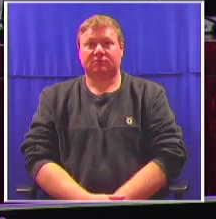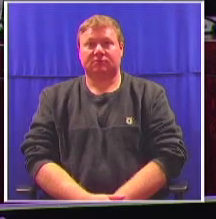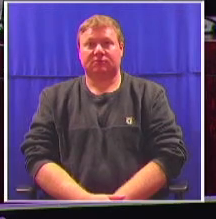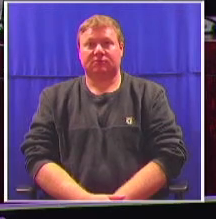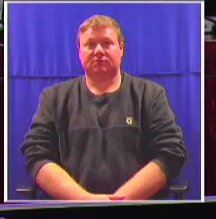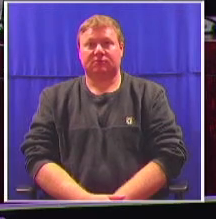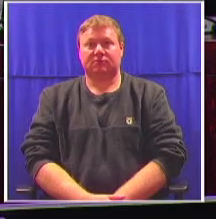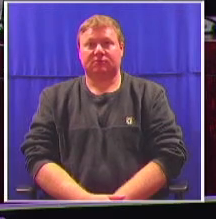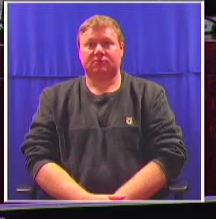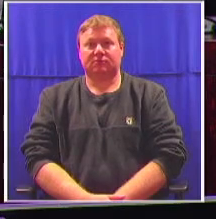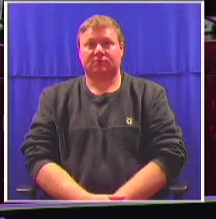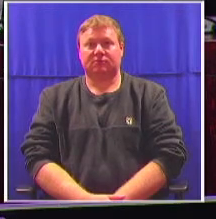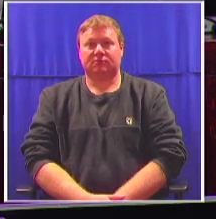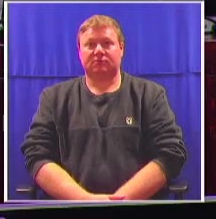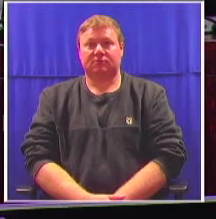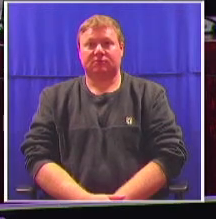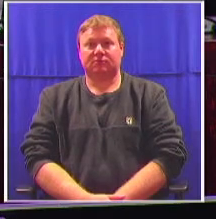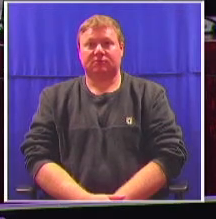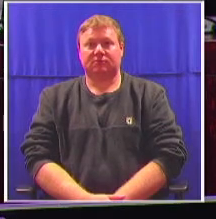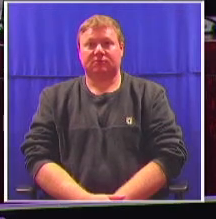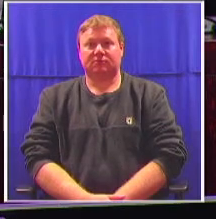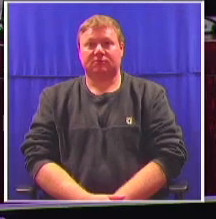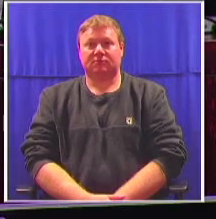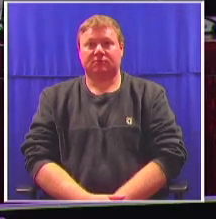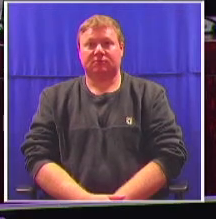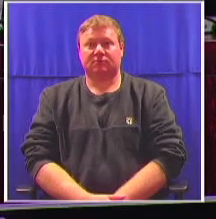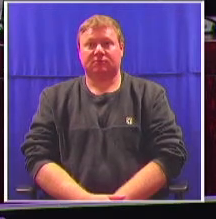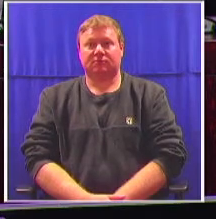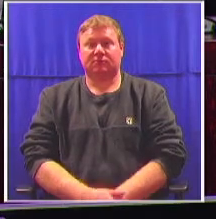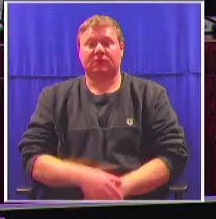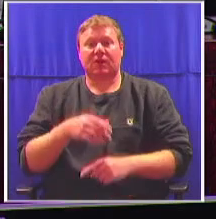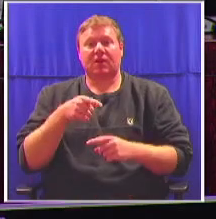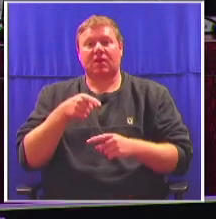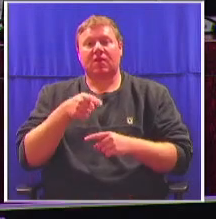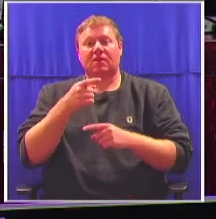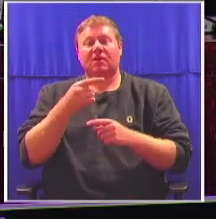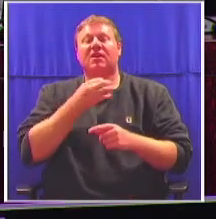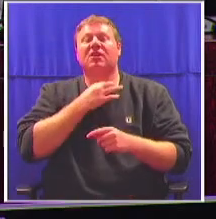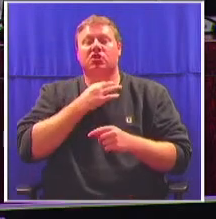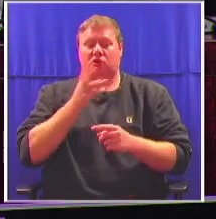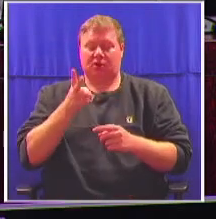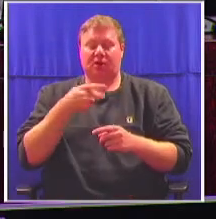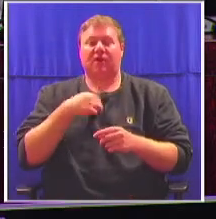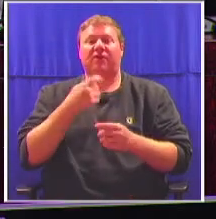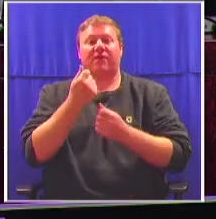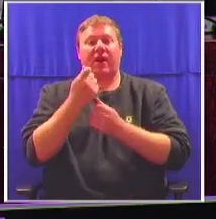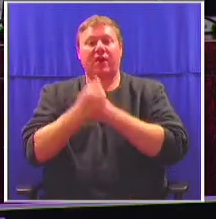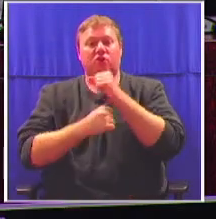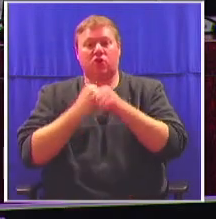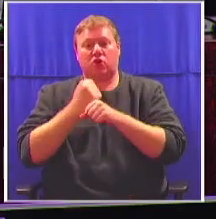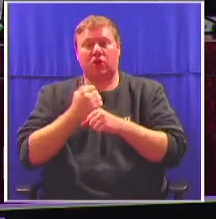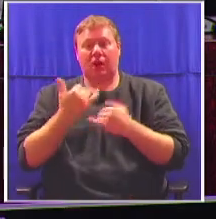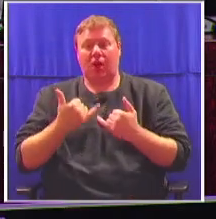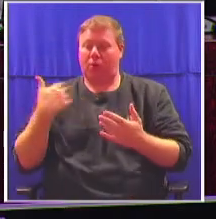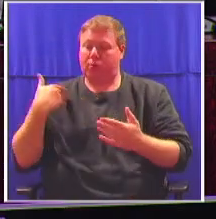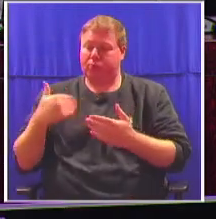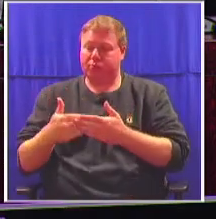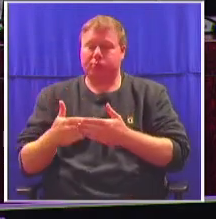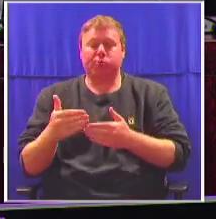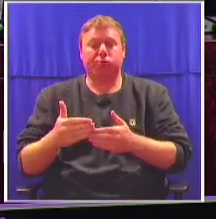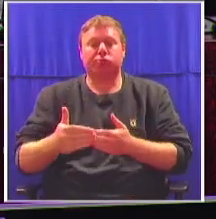pele. During the course of this financial year, the Minister of Social Development will